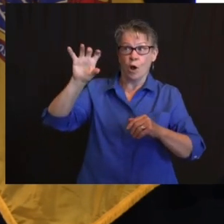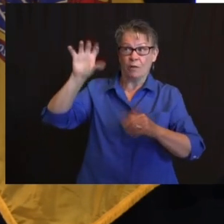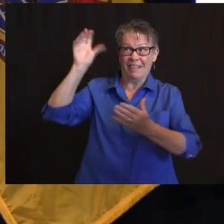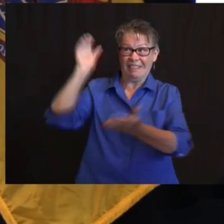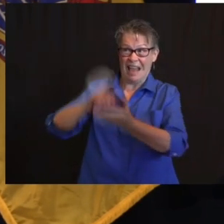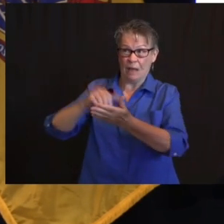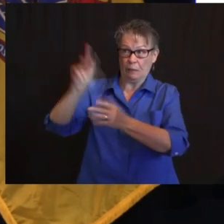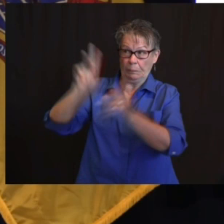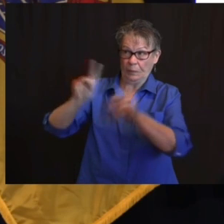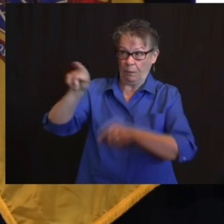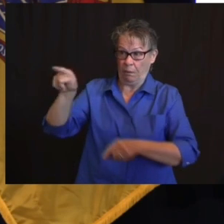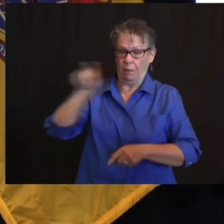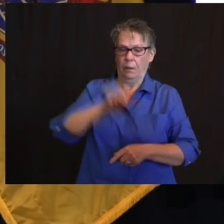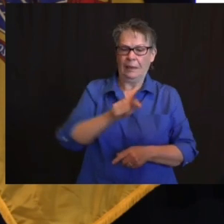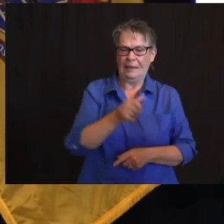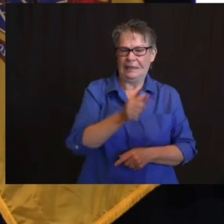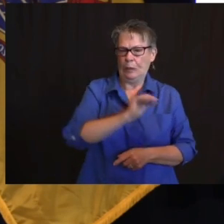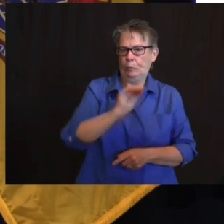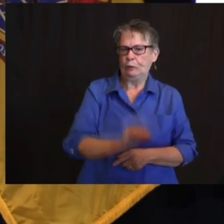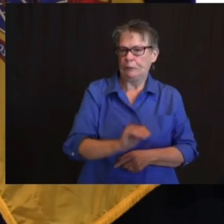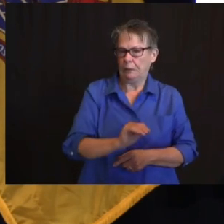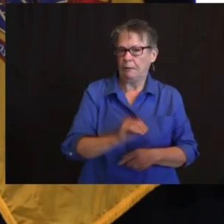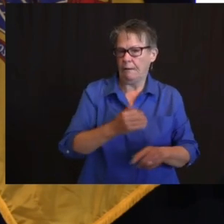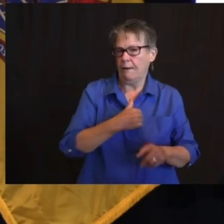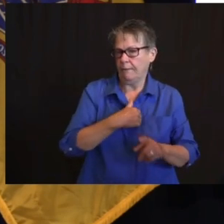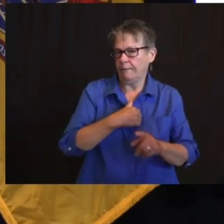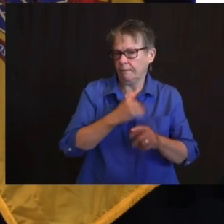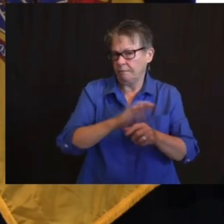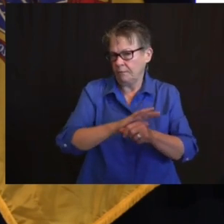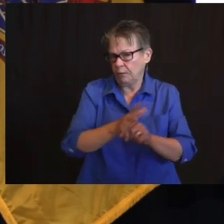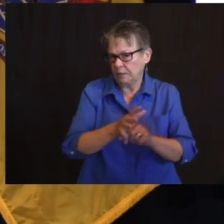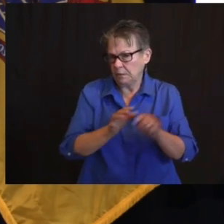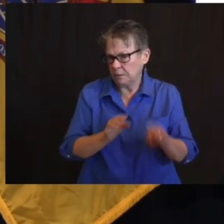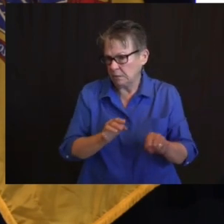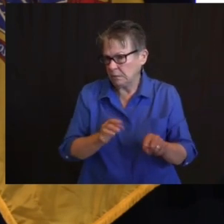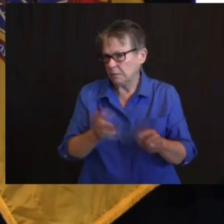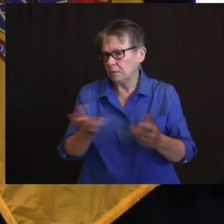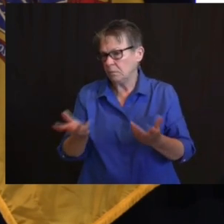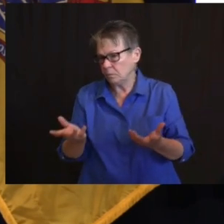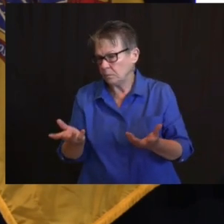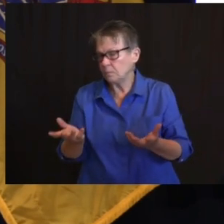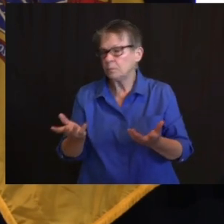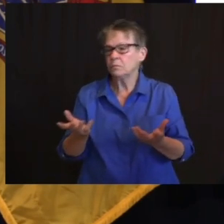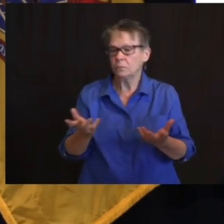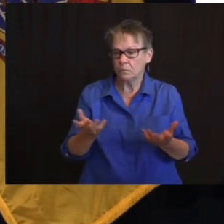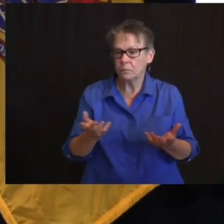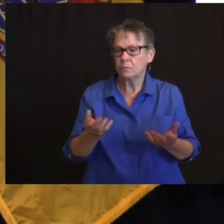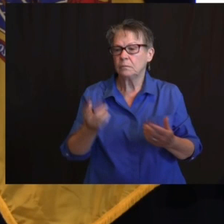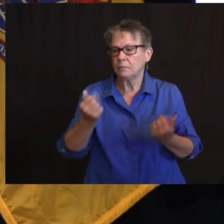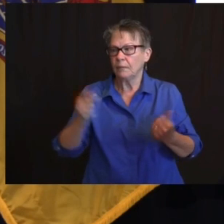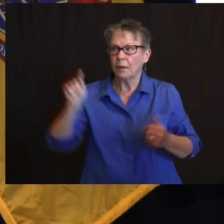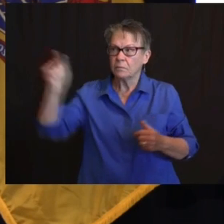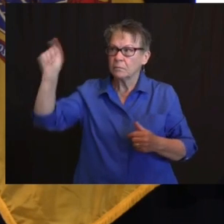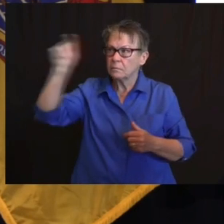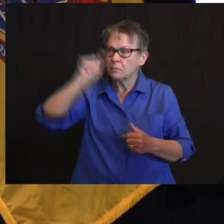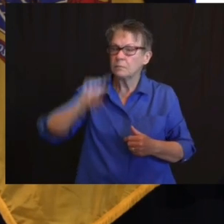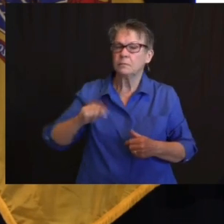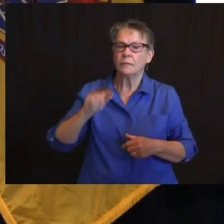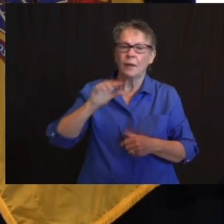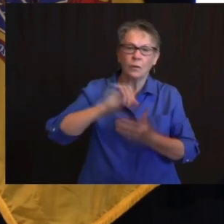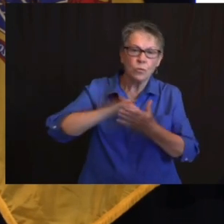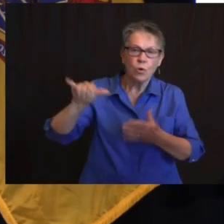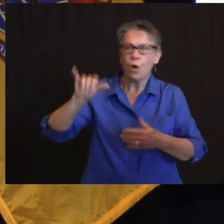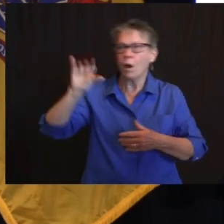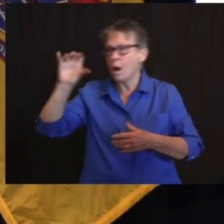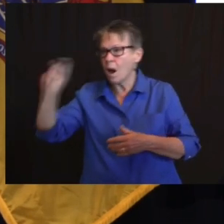that right? So far, so good. It does apply to residents, absolutely. It absolutely applies